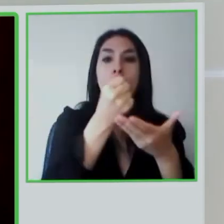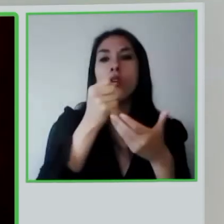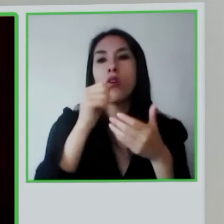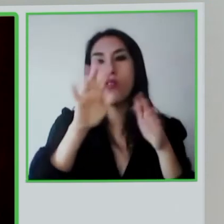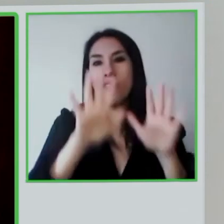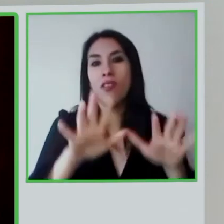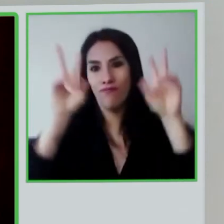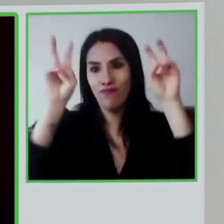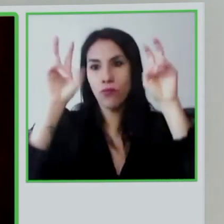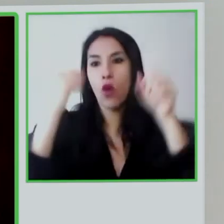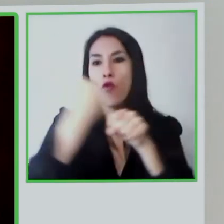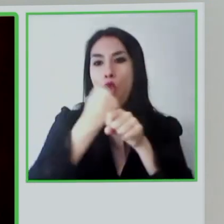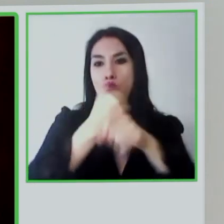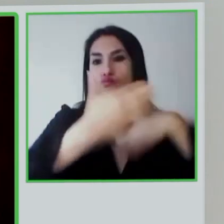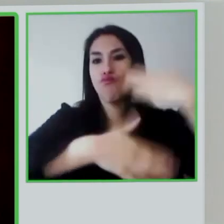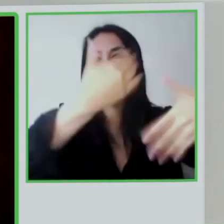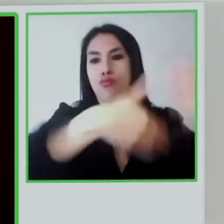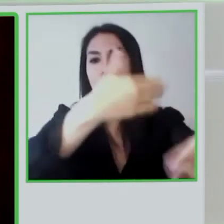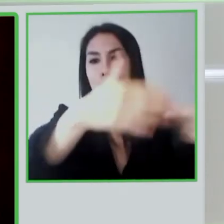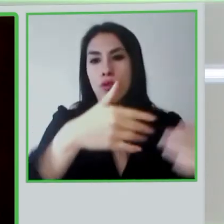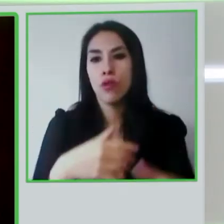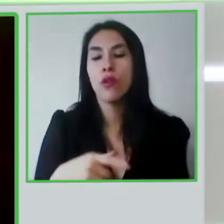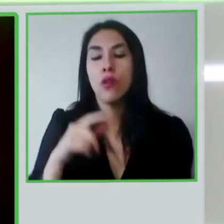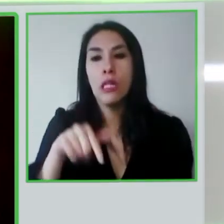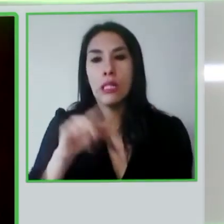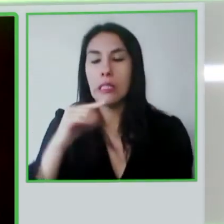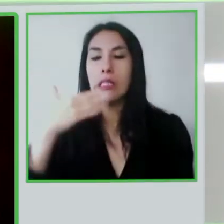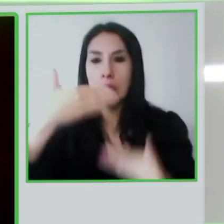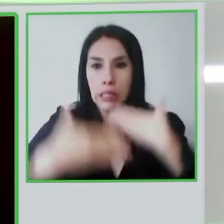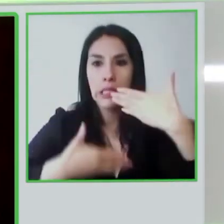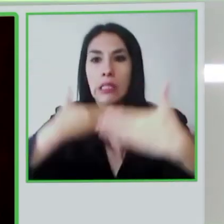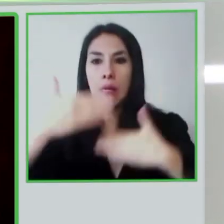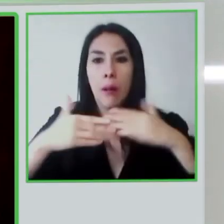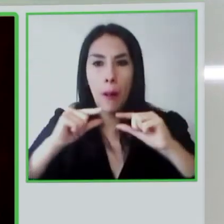business leaders need to be intelligent, need to be updated,